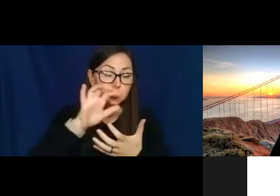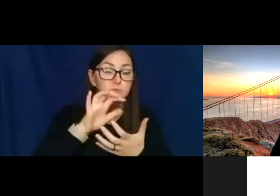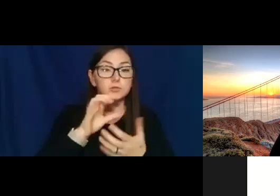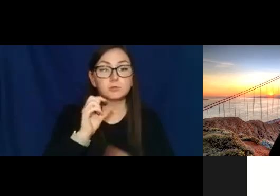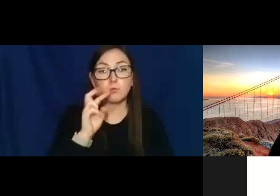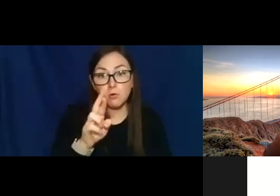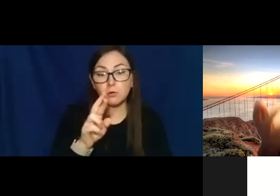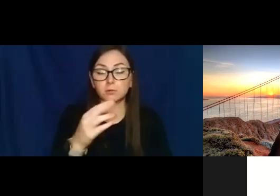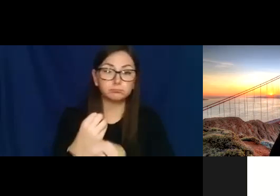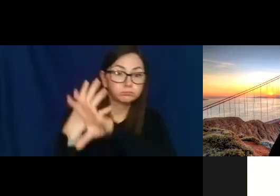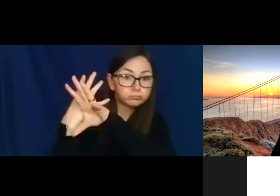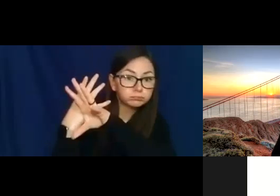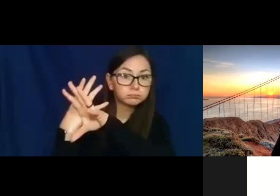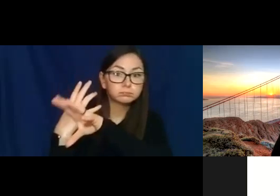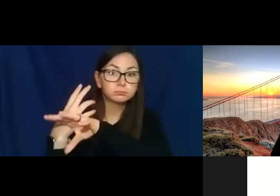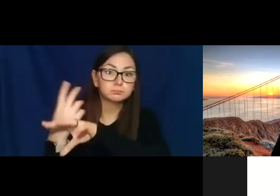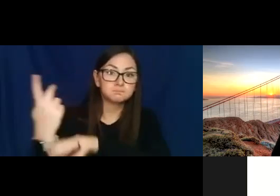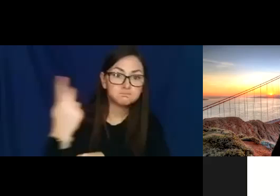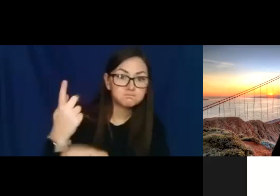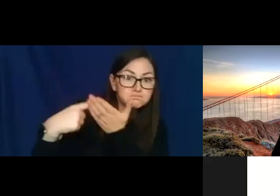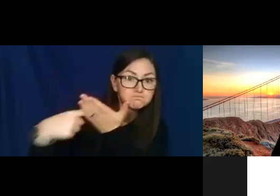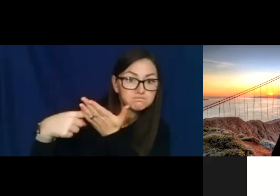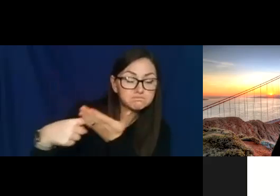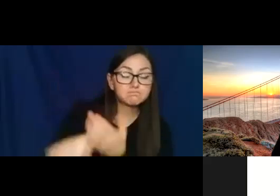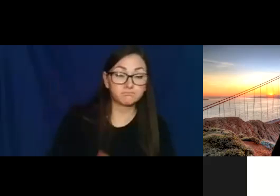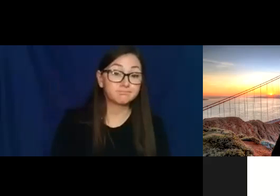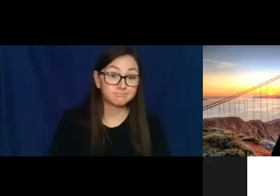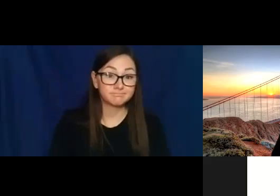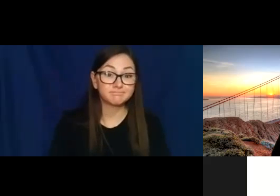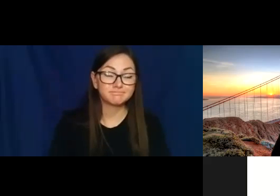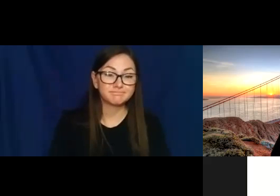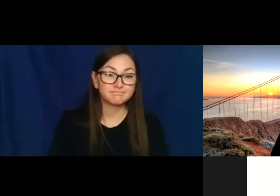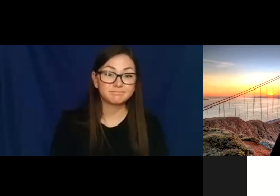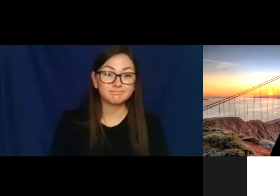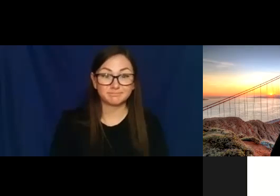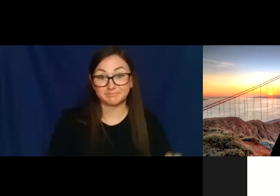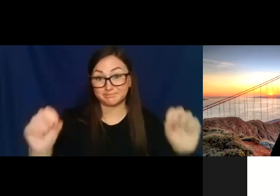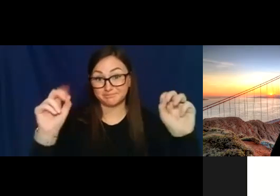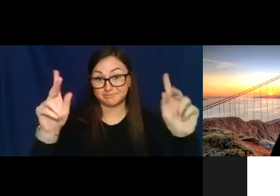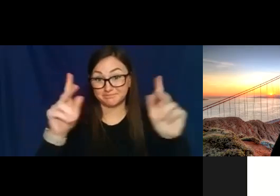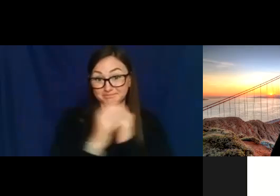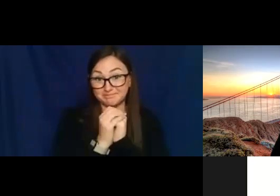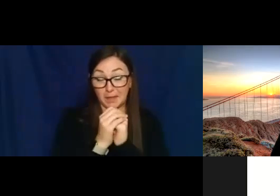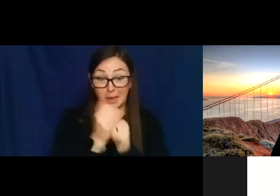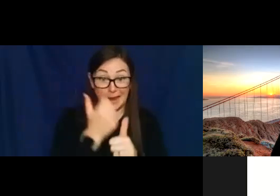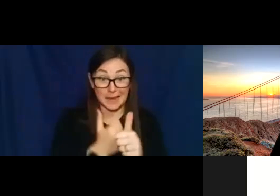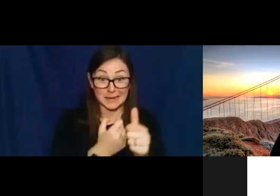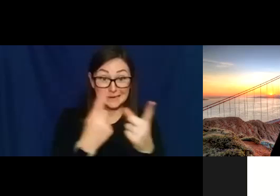Zoom with me and we can go over it with a specific example. Okay? Any